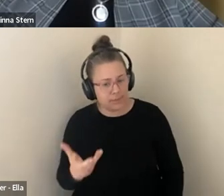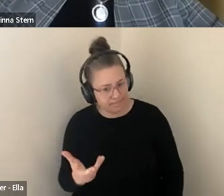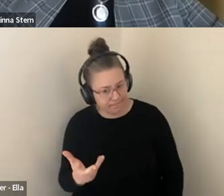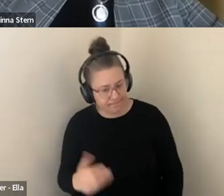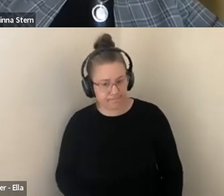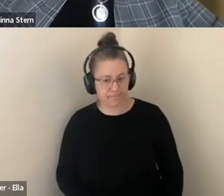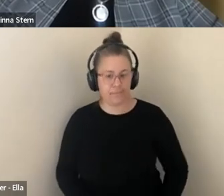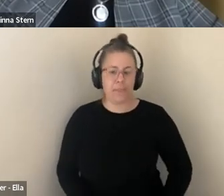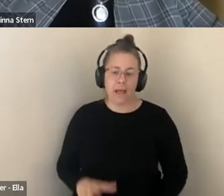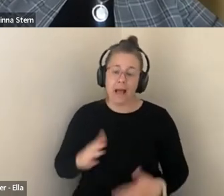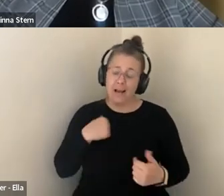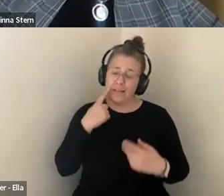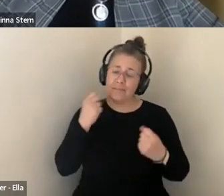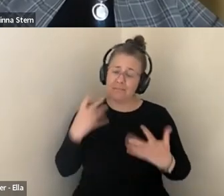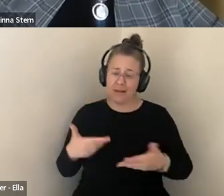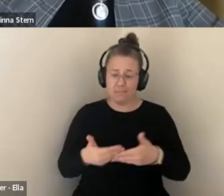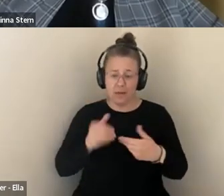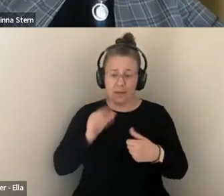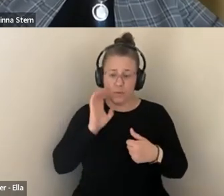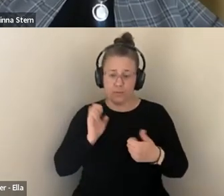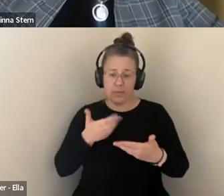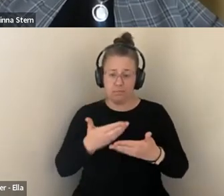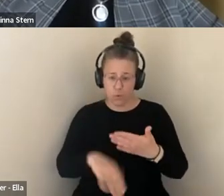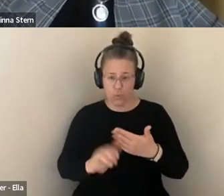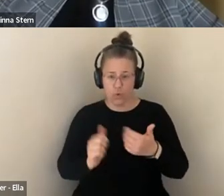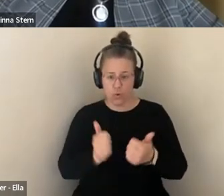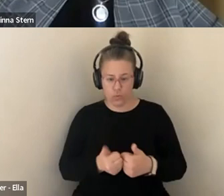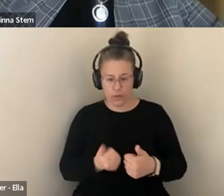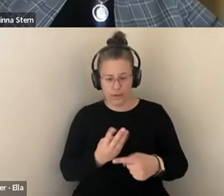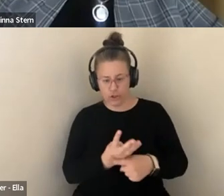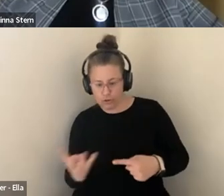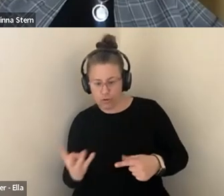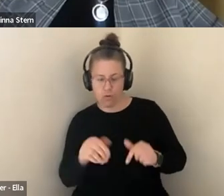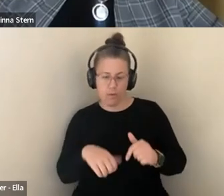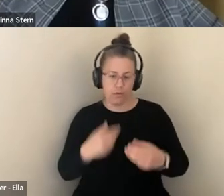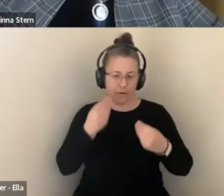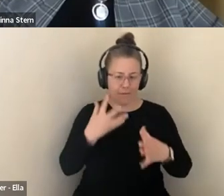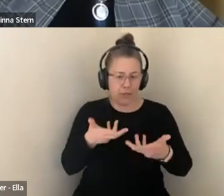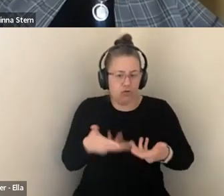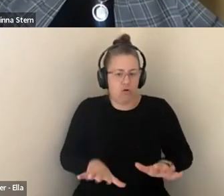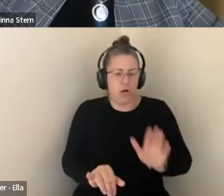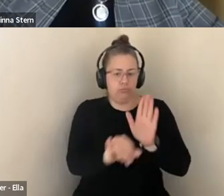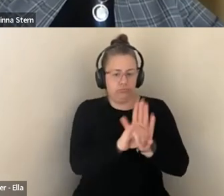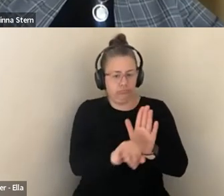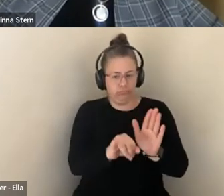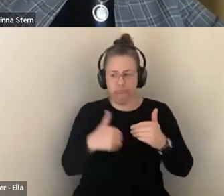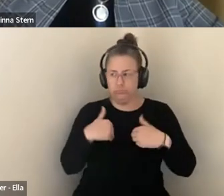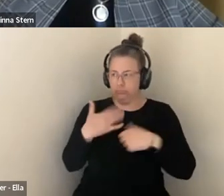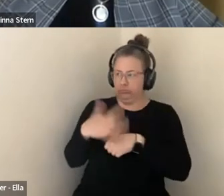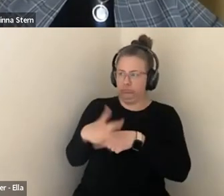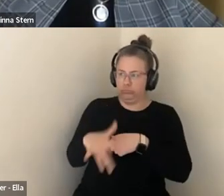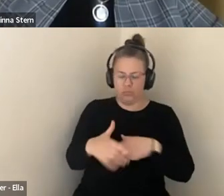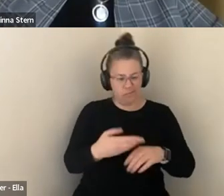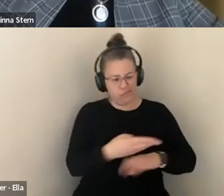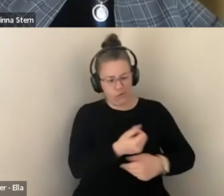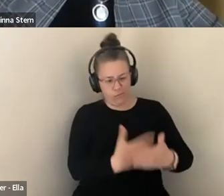that, and the whole notion of, you know, the right to an open future, my right to decide whether to test, what to test